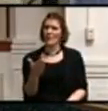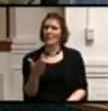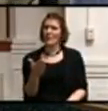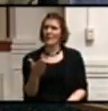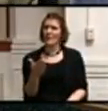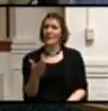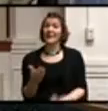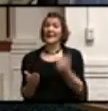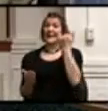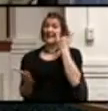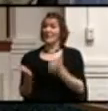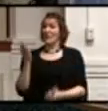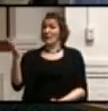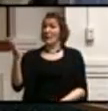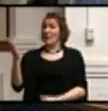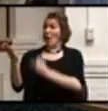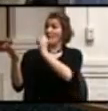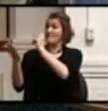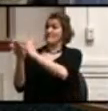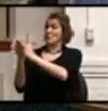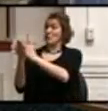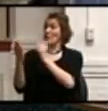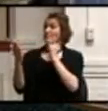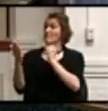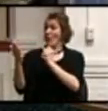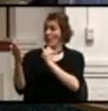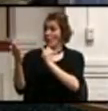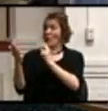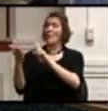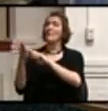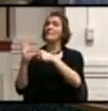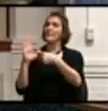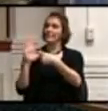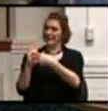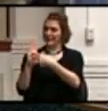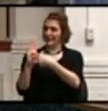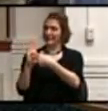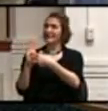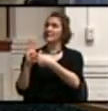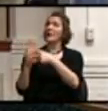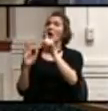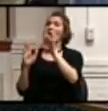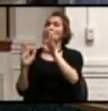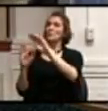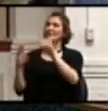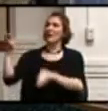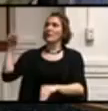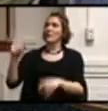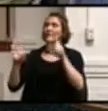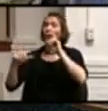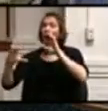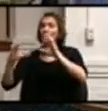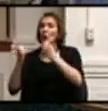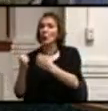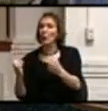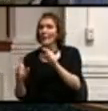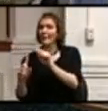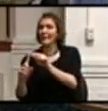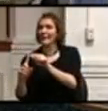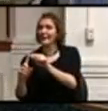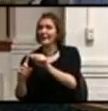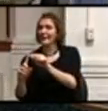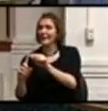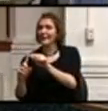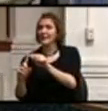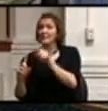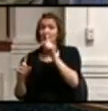that they are awarded this particular grant, that would be a grant that they would receive 100% funding for and wouldn't require